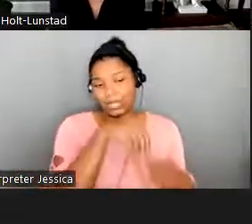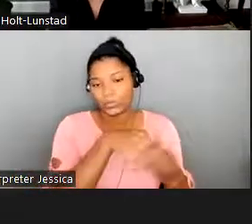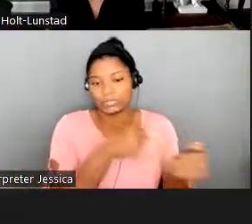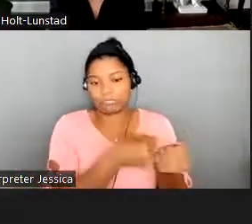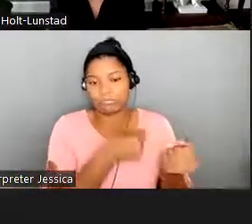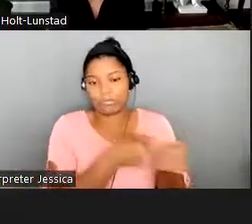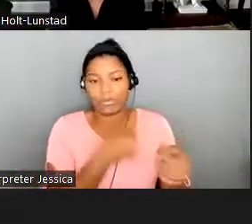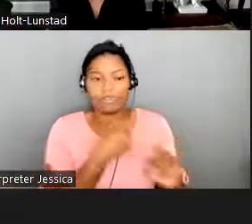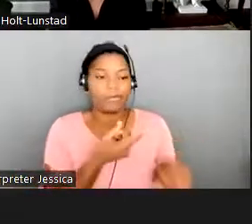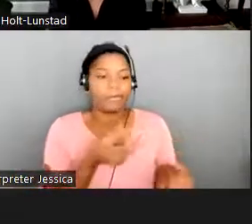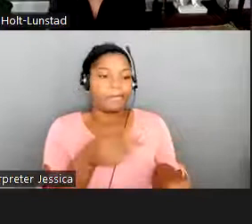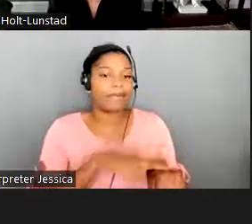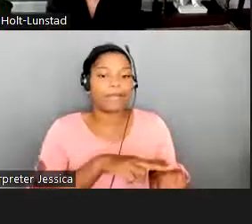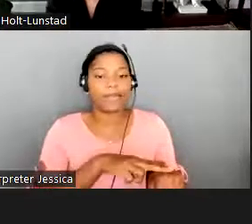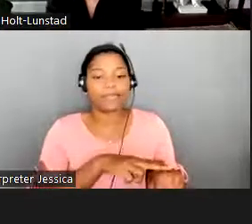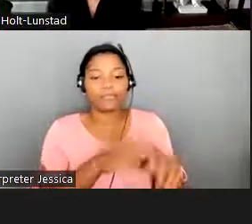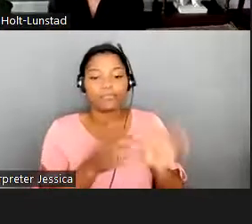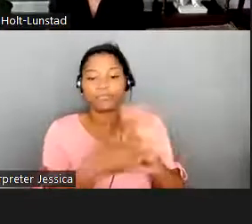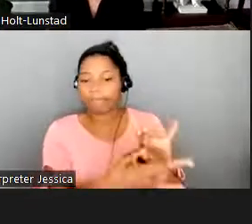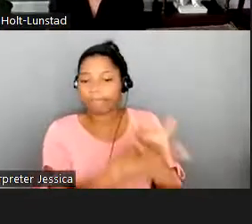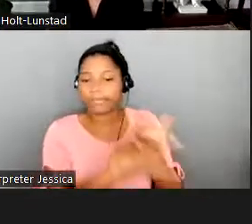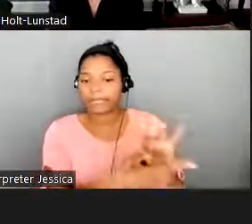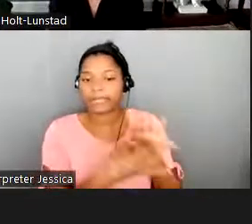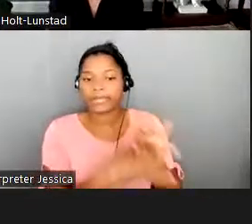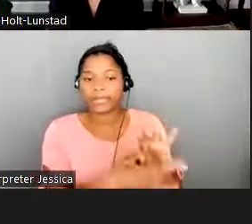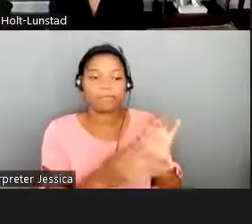naturally occurring relationships.